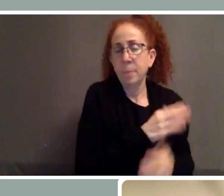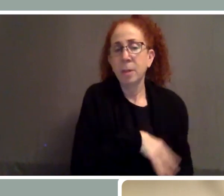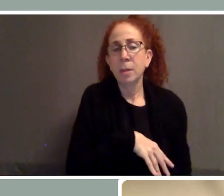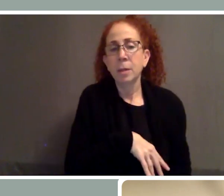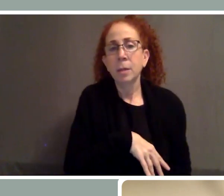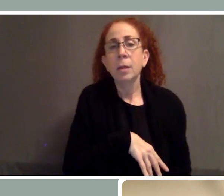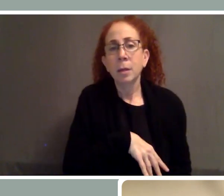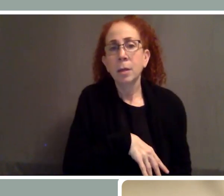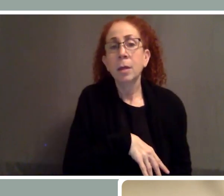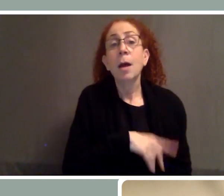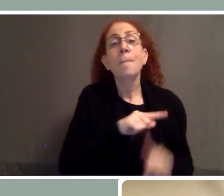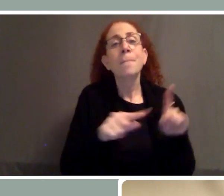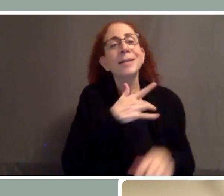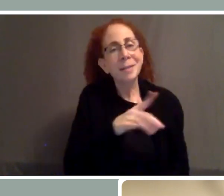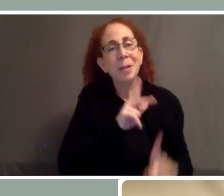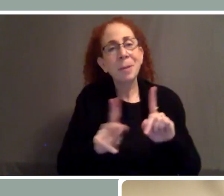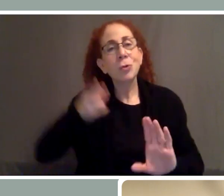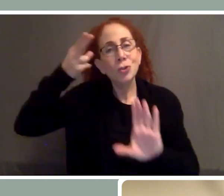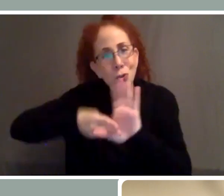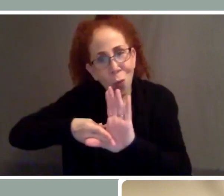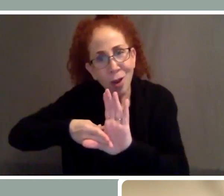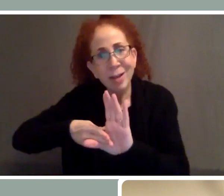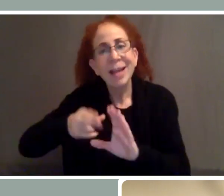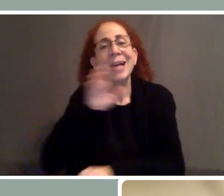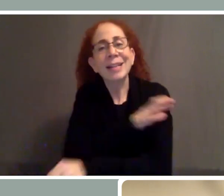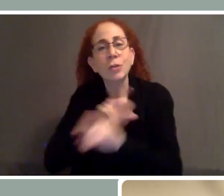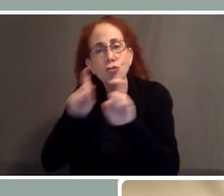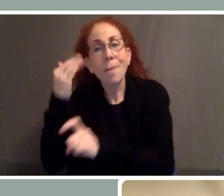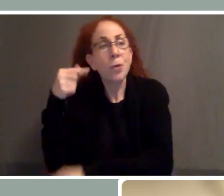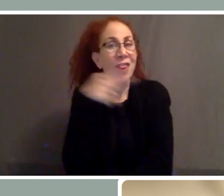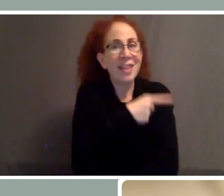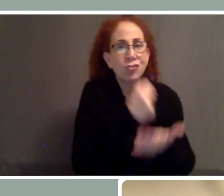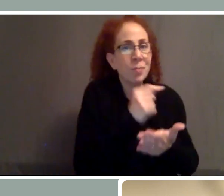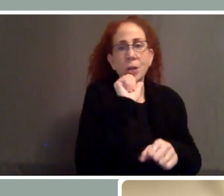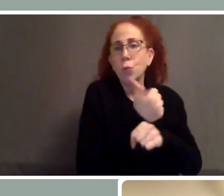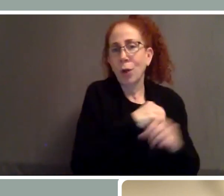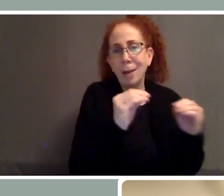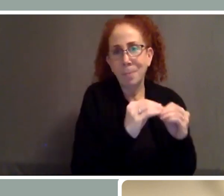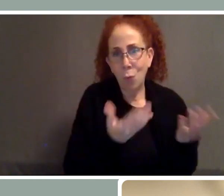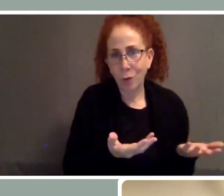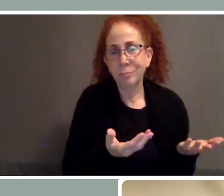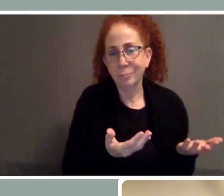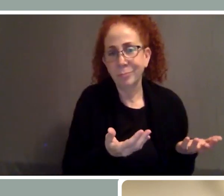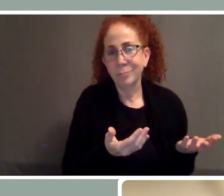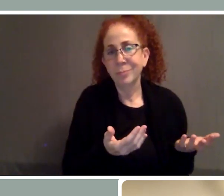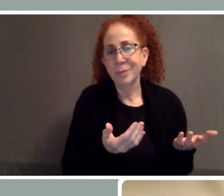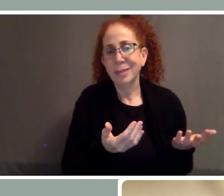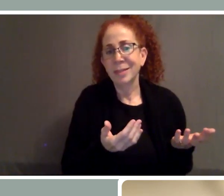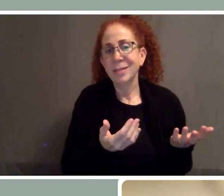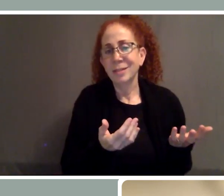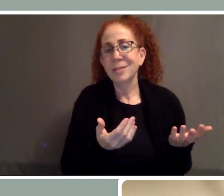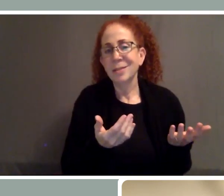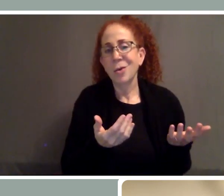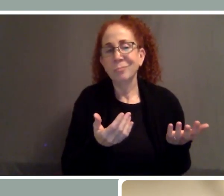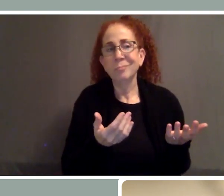on a clinical trial because the treatment that they are on is no longer working. So it's really a time when there would be a